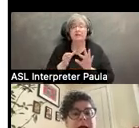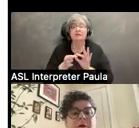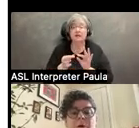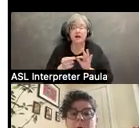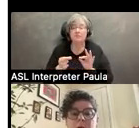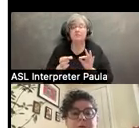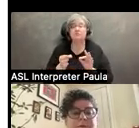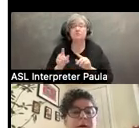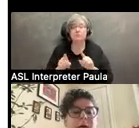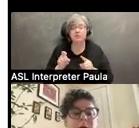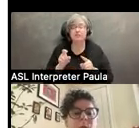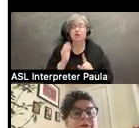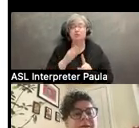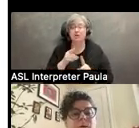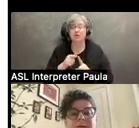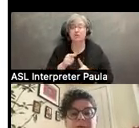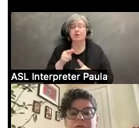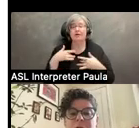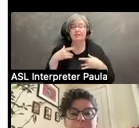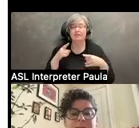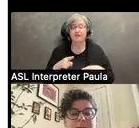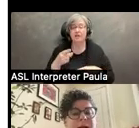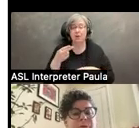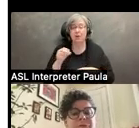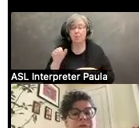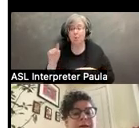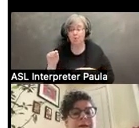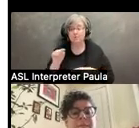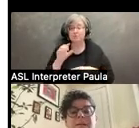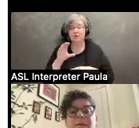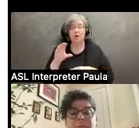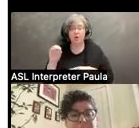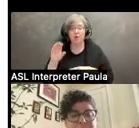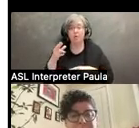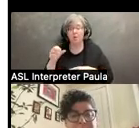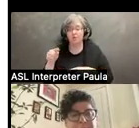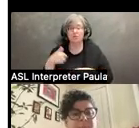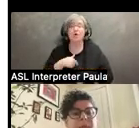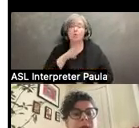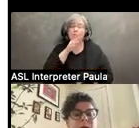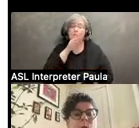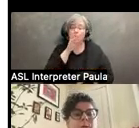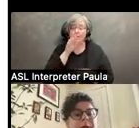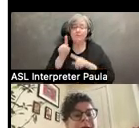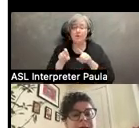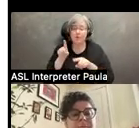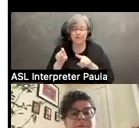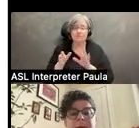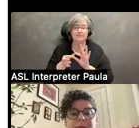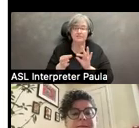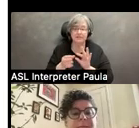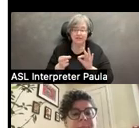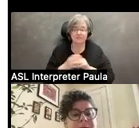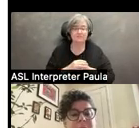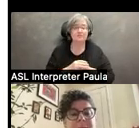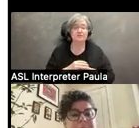hosts and co-hosts. We'll read the questions or comments aloud so they can be interpreted. While we aim to